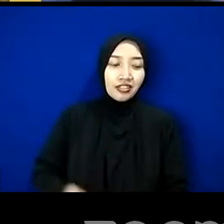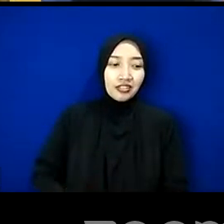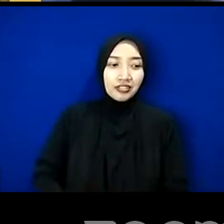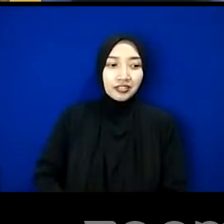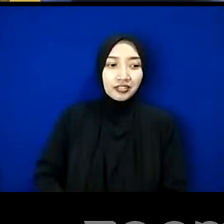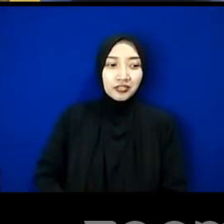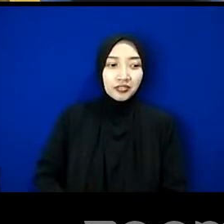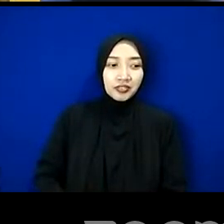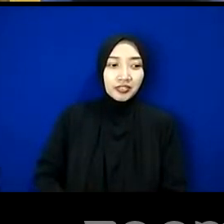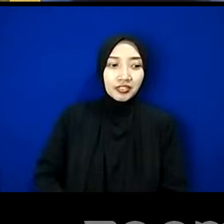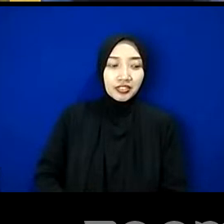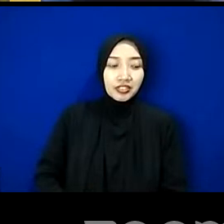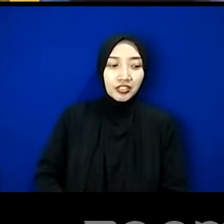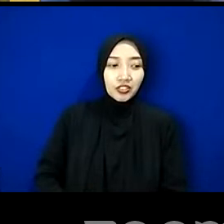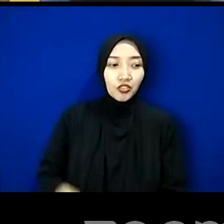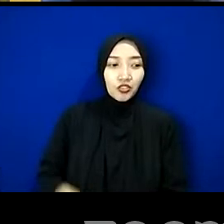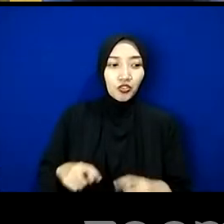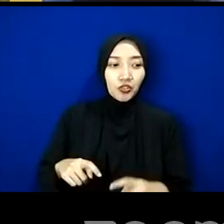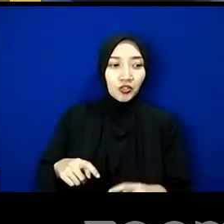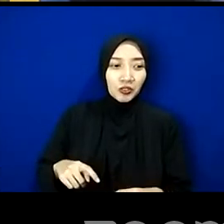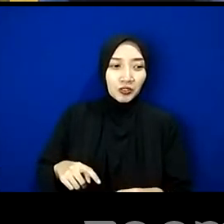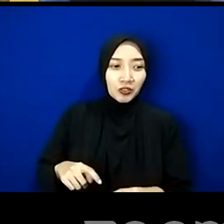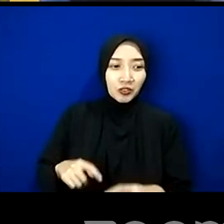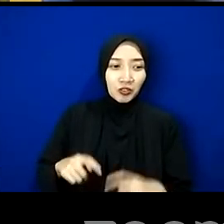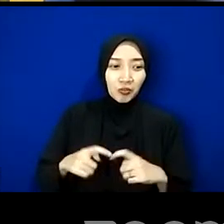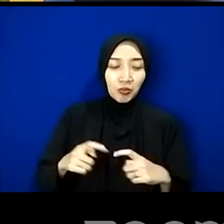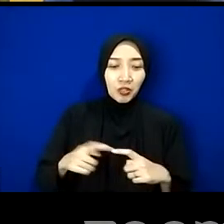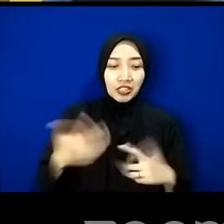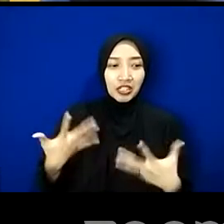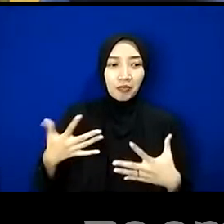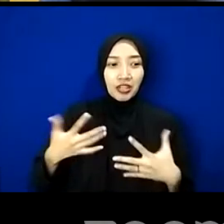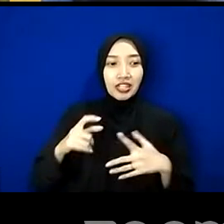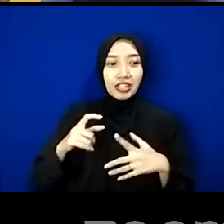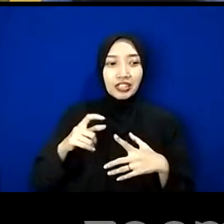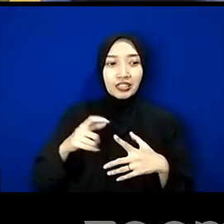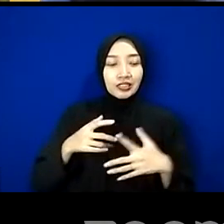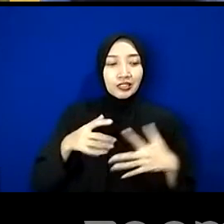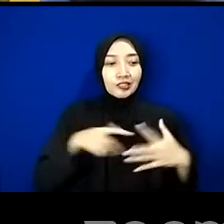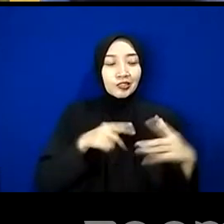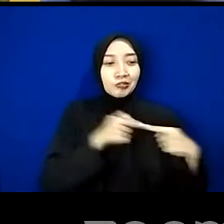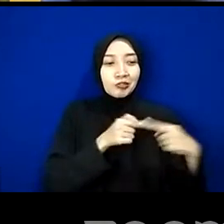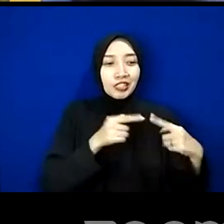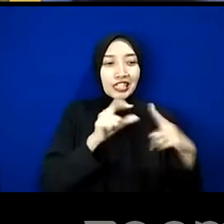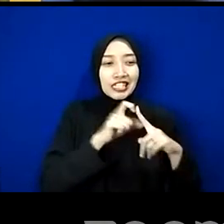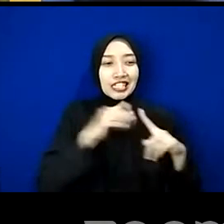like the latest execution happened on 2016 until